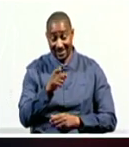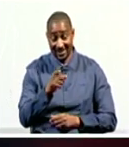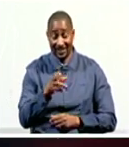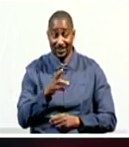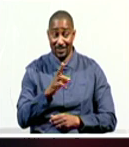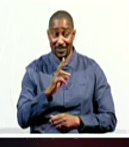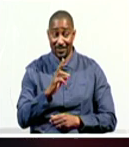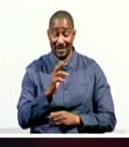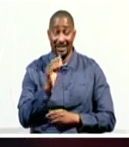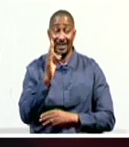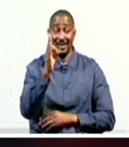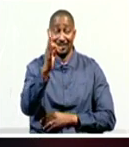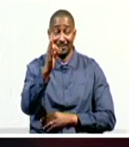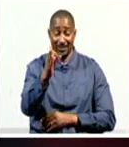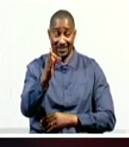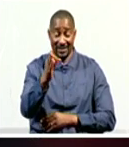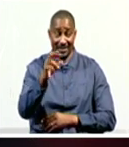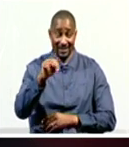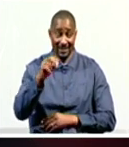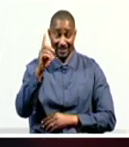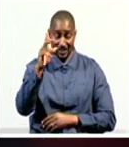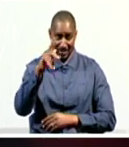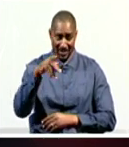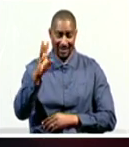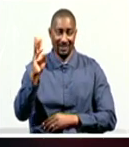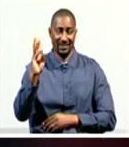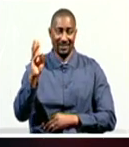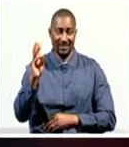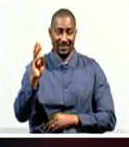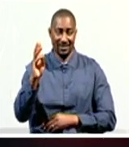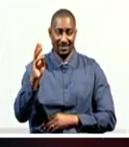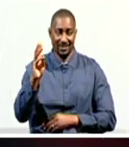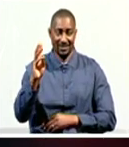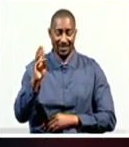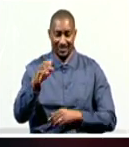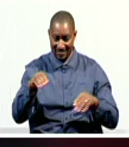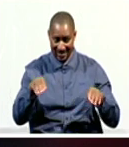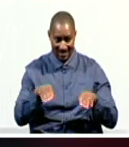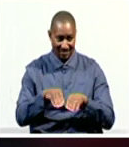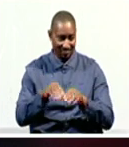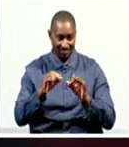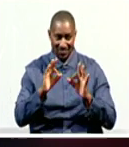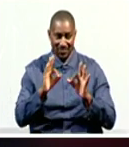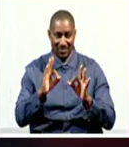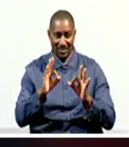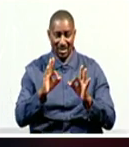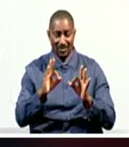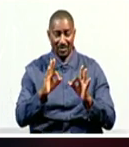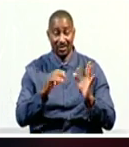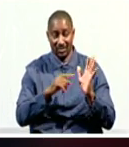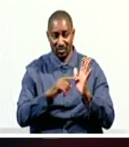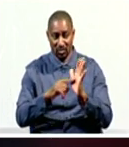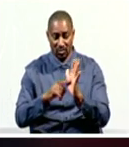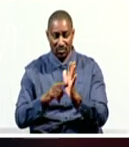forward, NDP6 and any other policy would really be based on informed situation on the ground because of